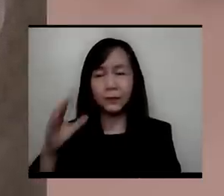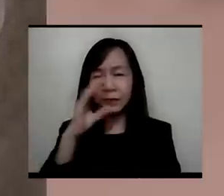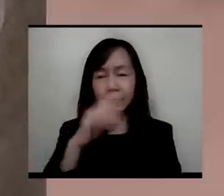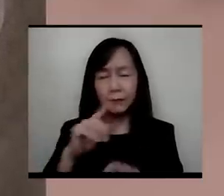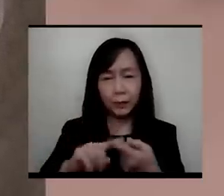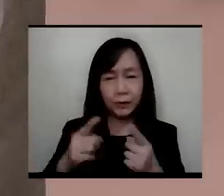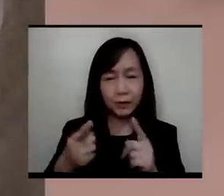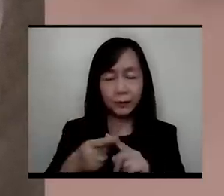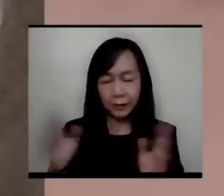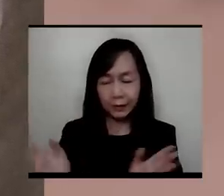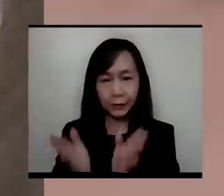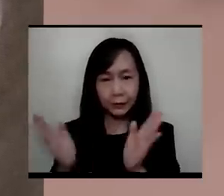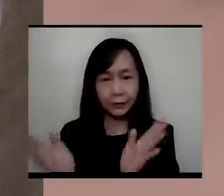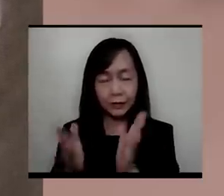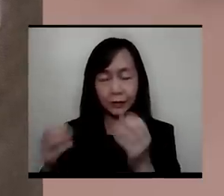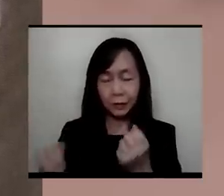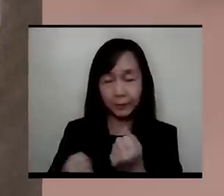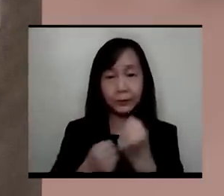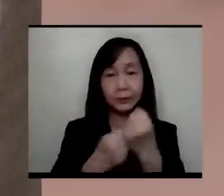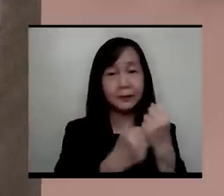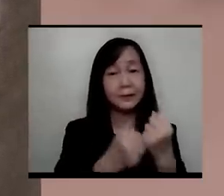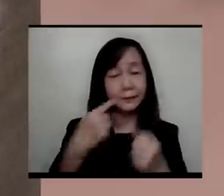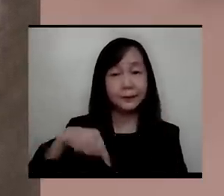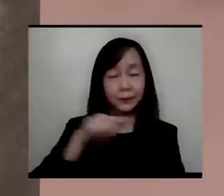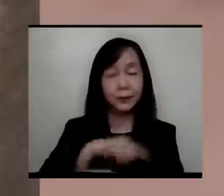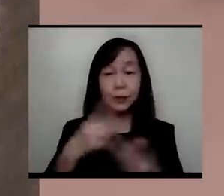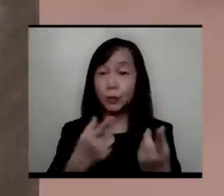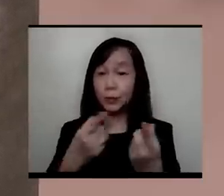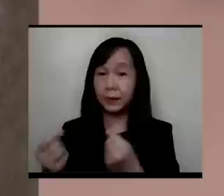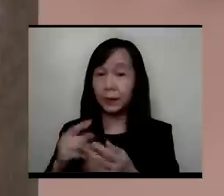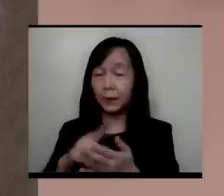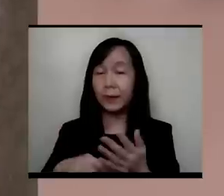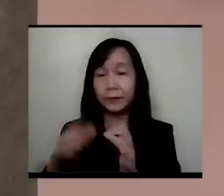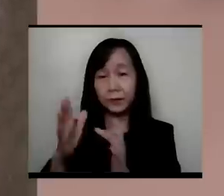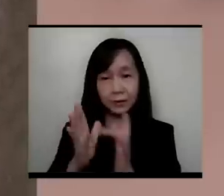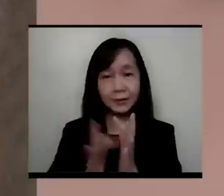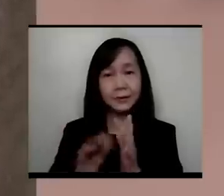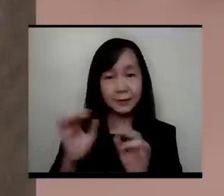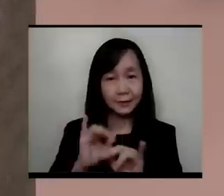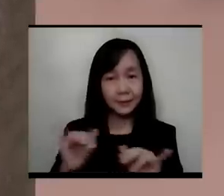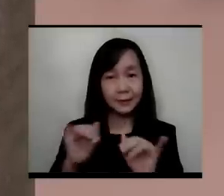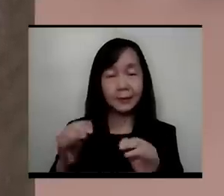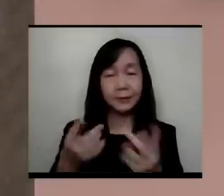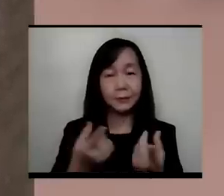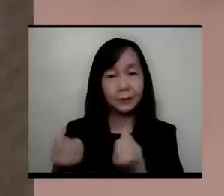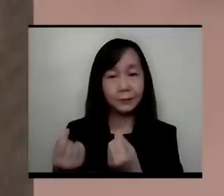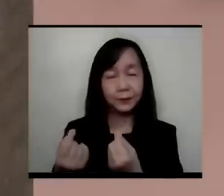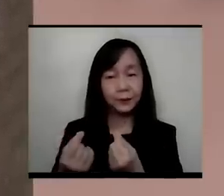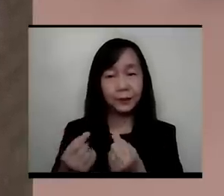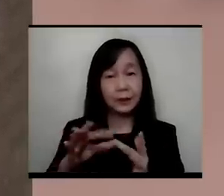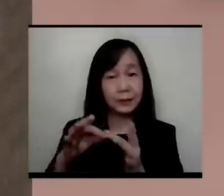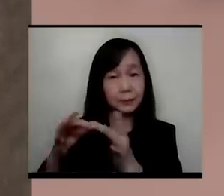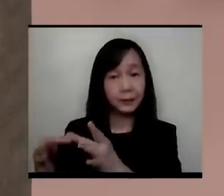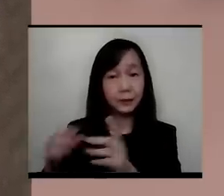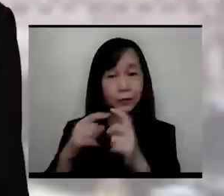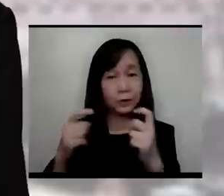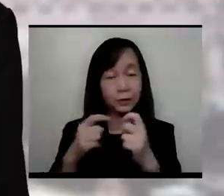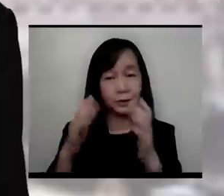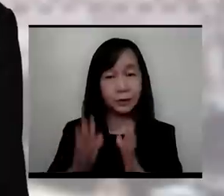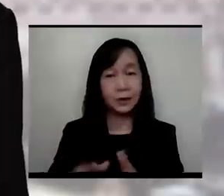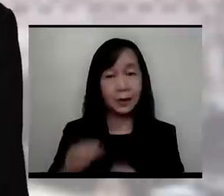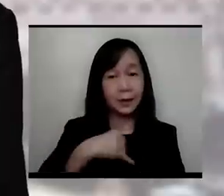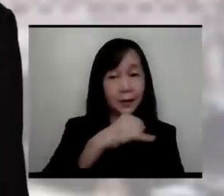encourage and support us In doing what Jesus did Especially to sinners and outcasts